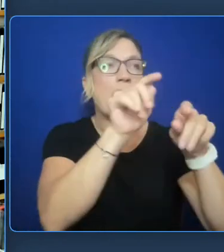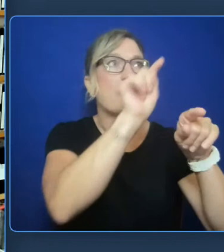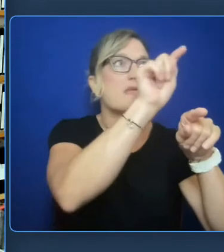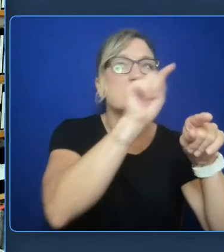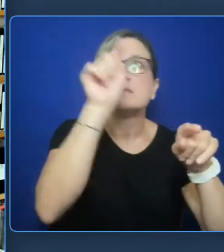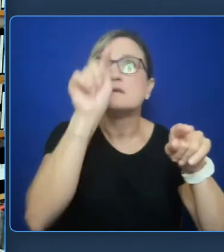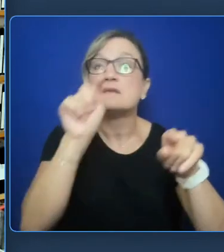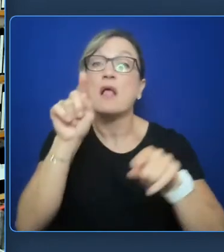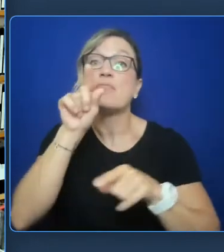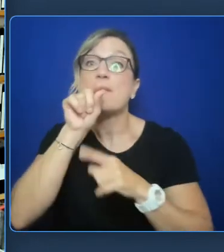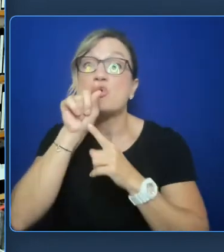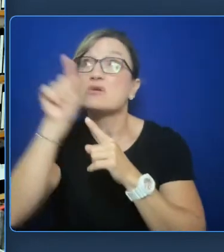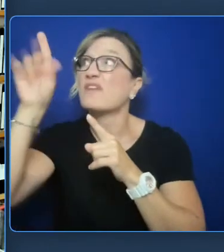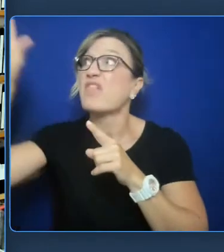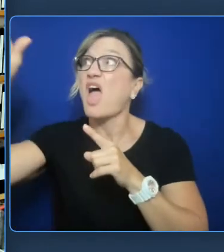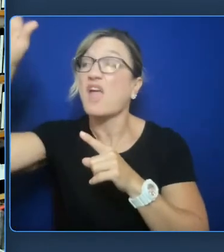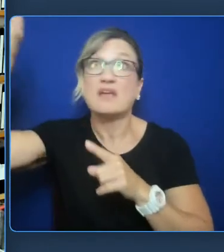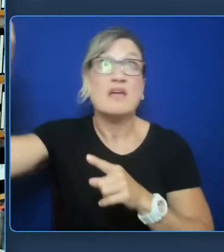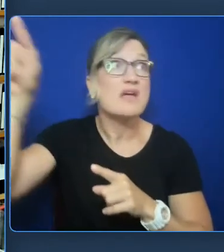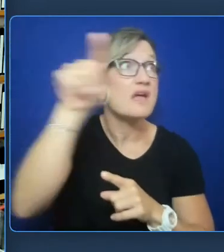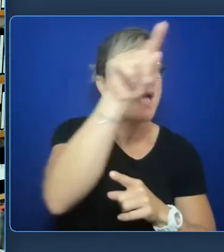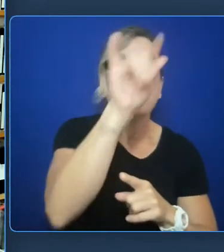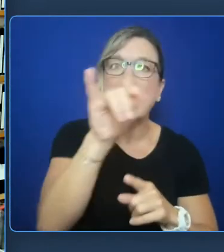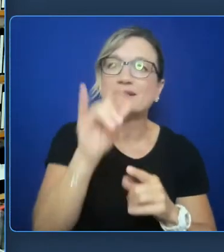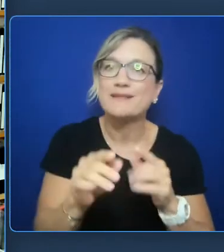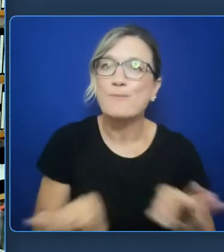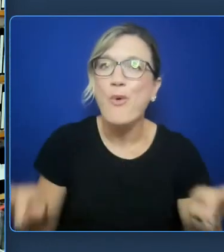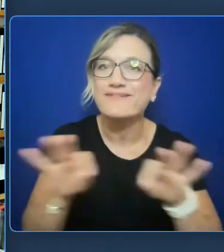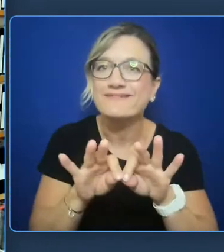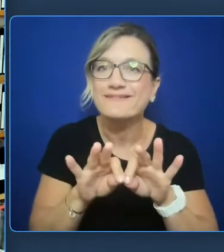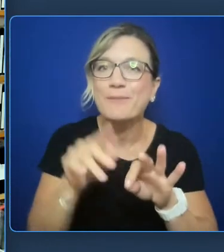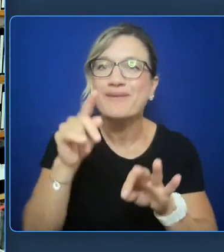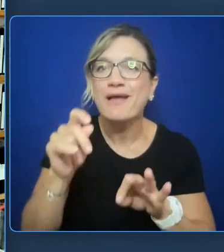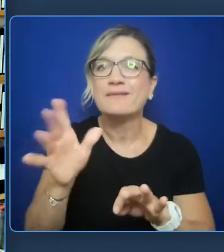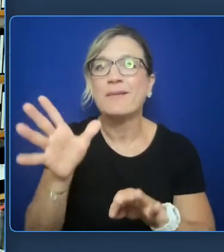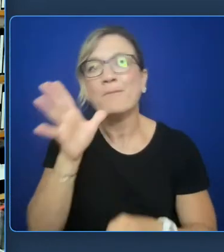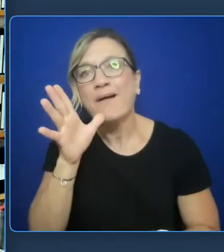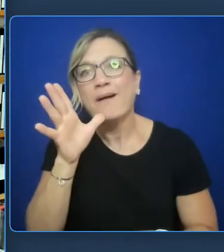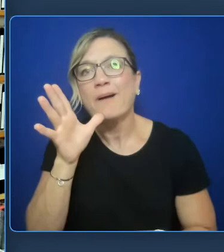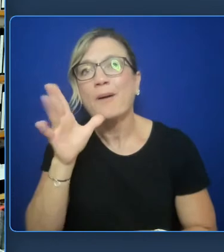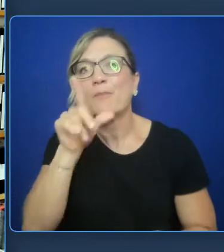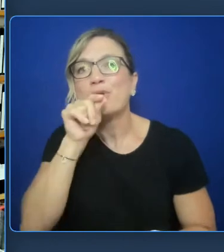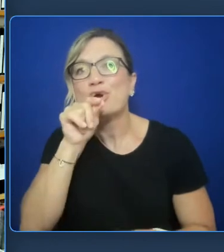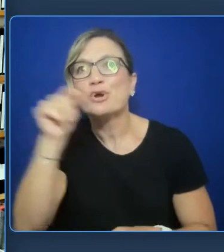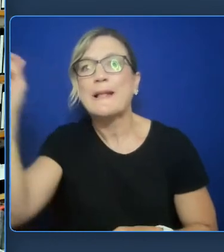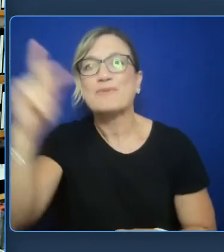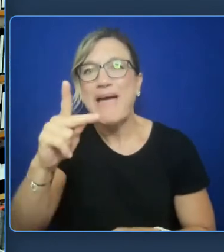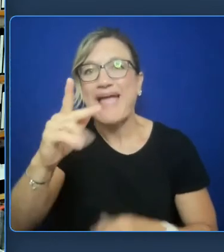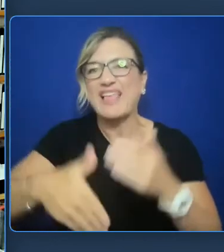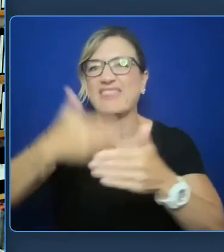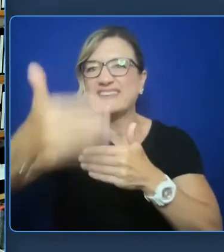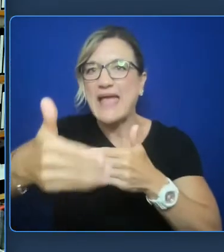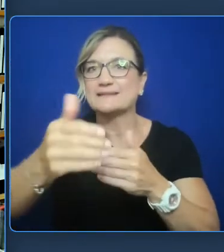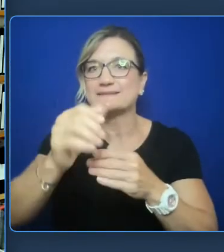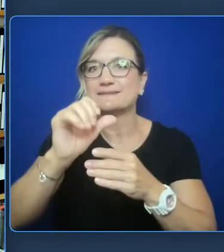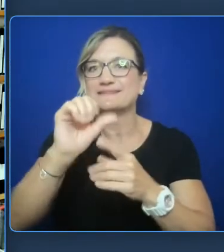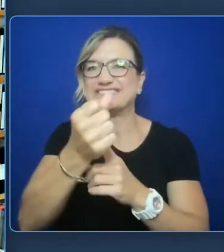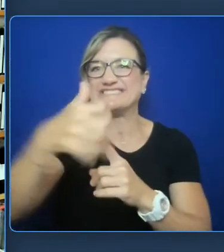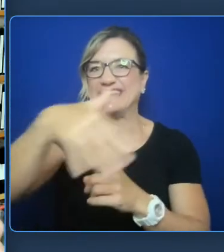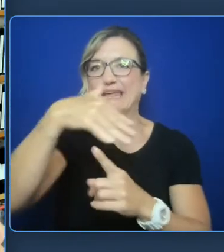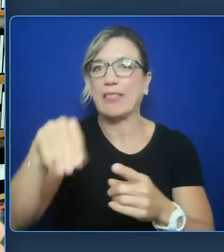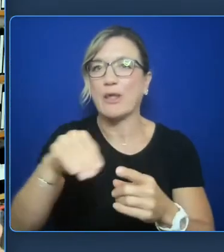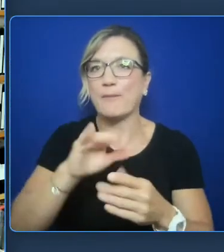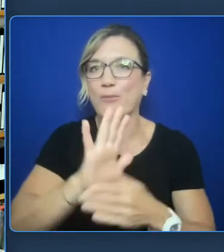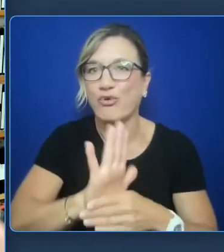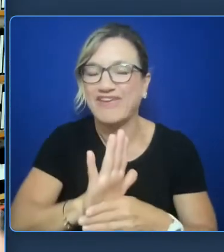That bird flying from a nearby branch, that's important because the adult bird returns in the next scene. So we've watched the movie and we get a sense,